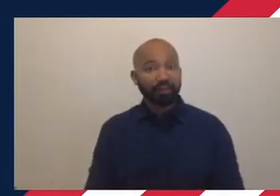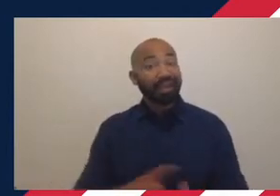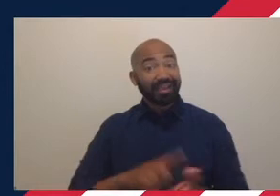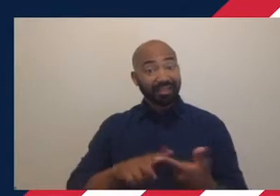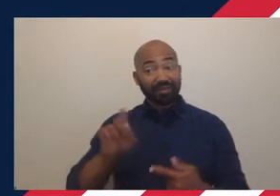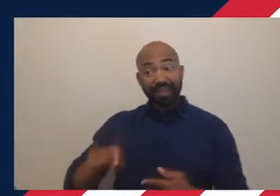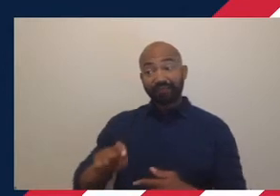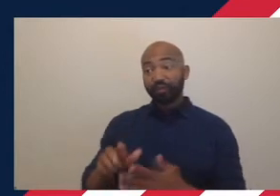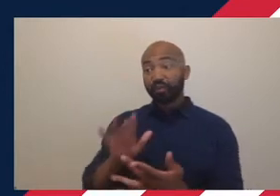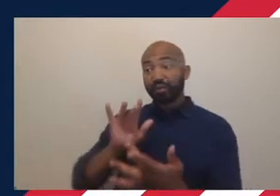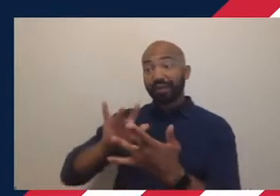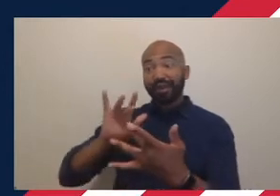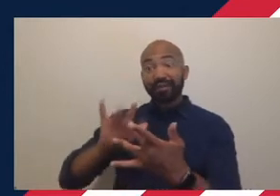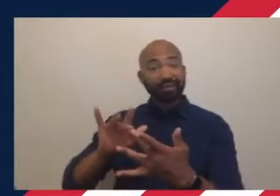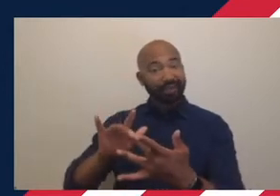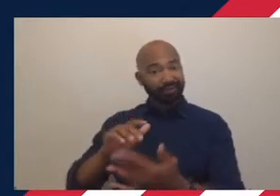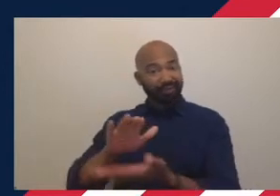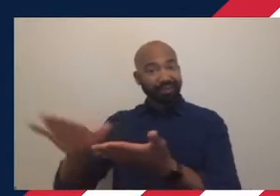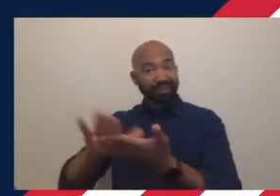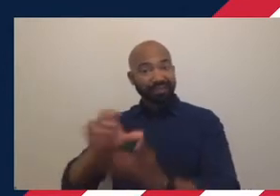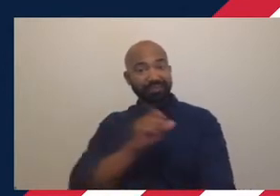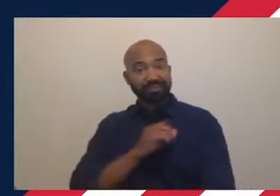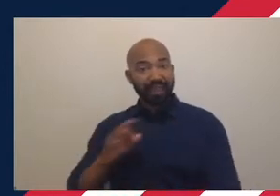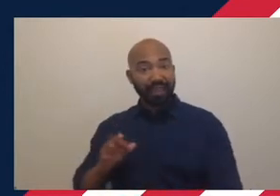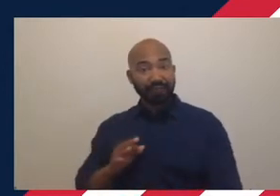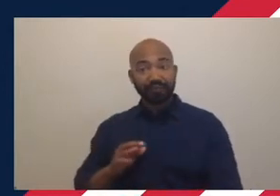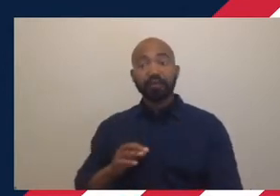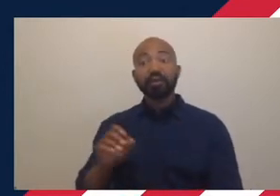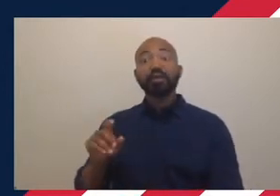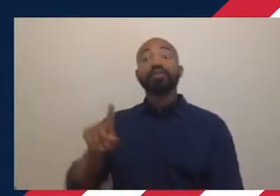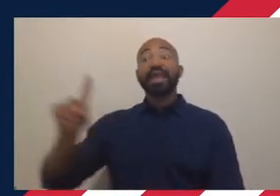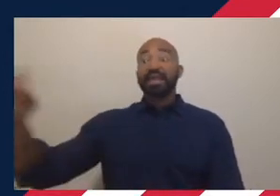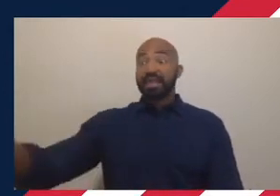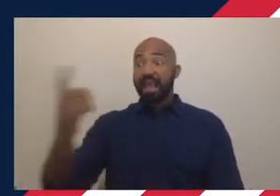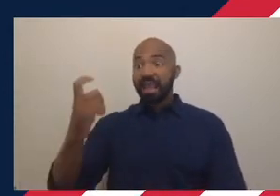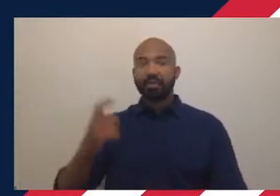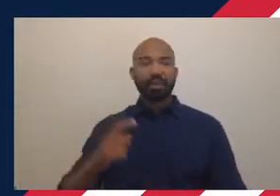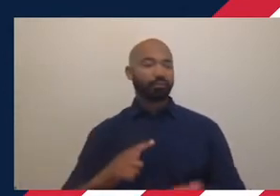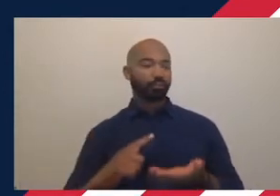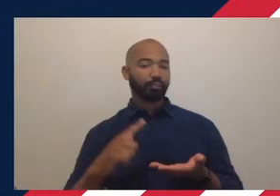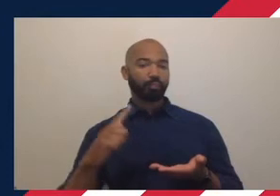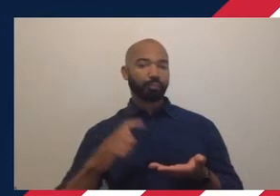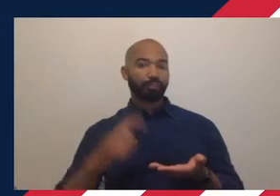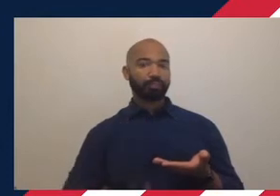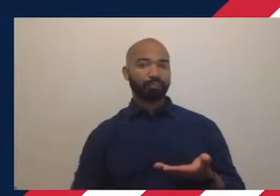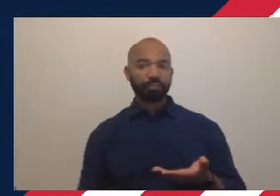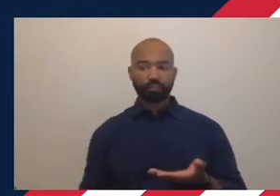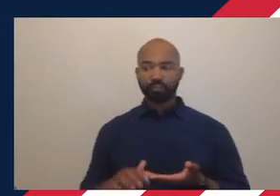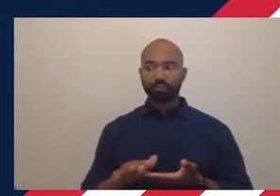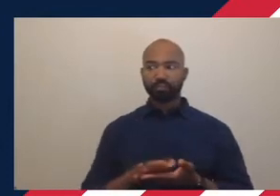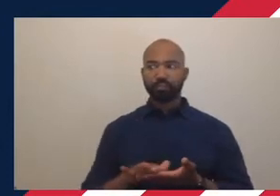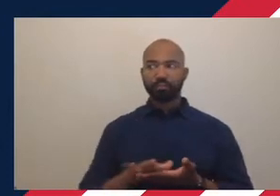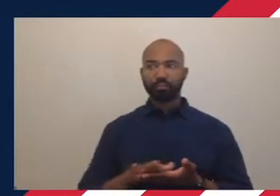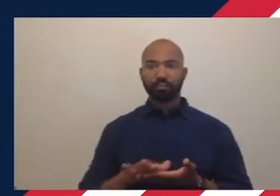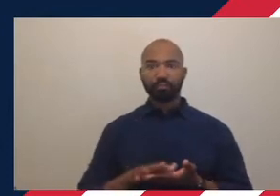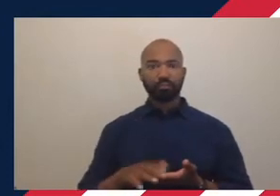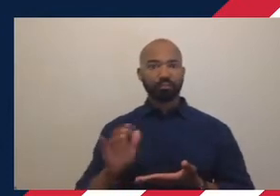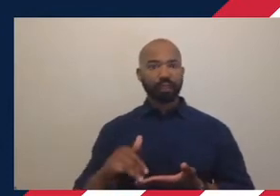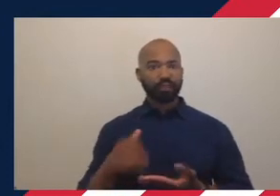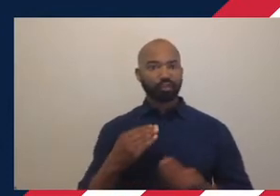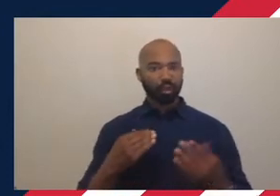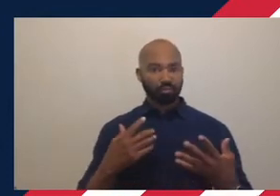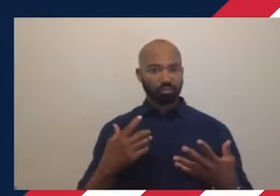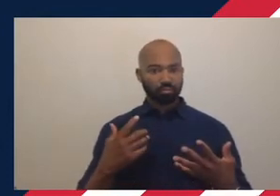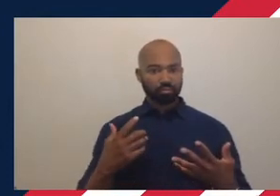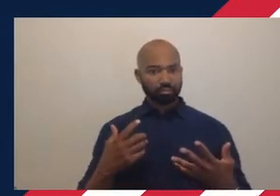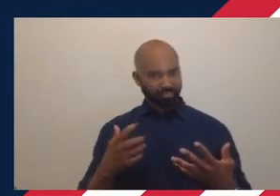was, guarded with their, with our lives sparingly. And the sanitary